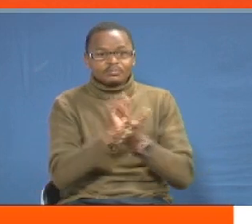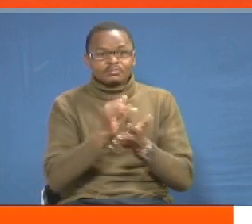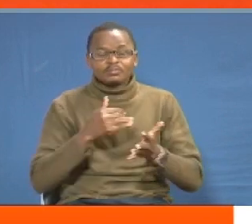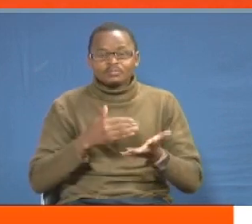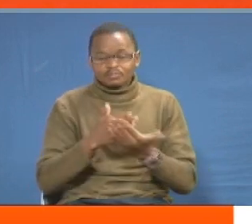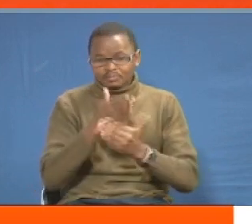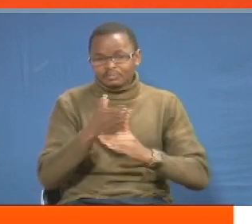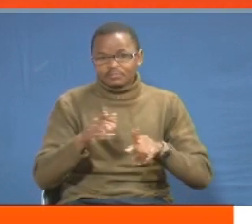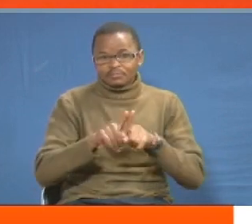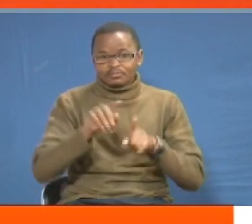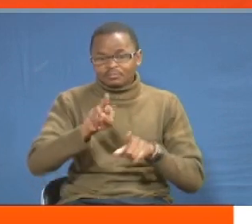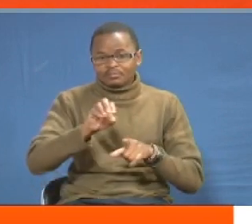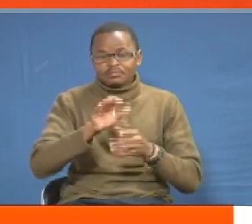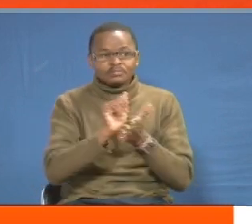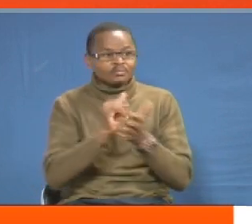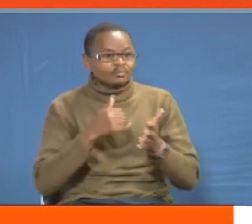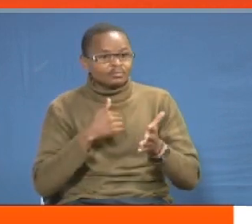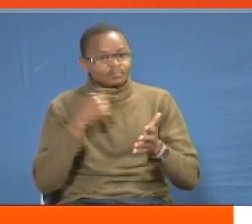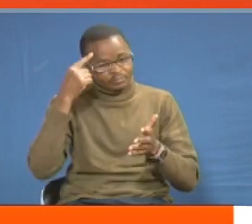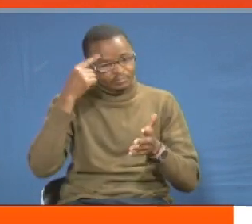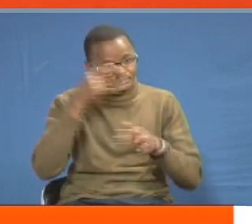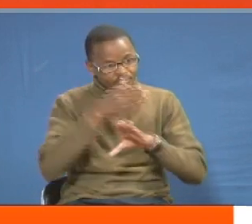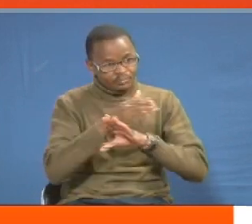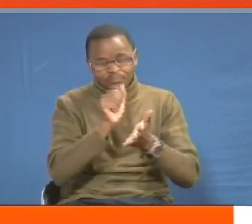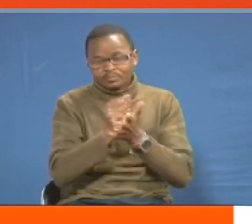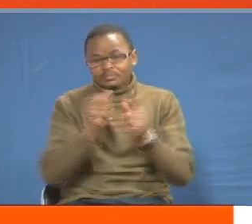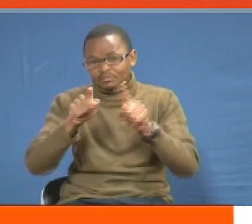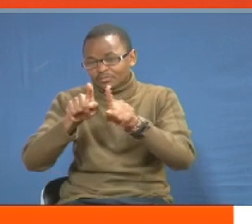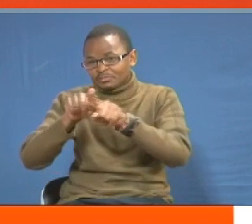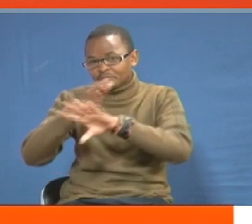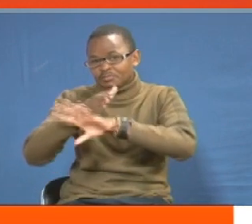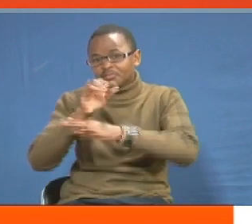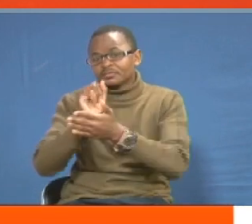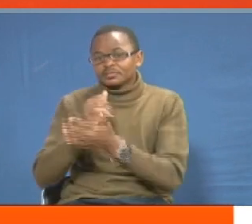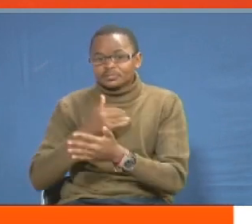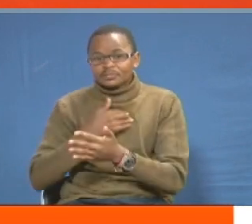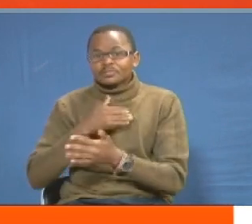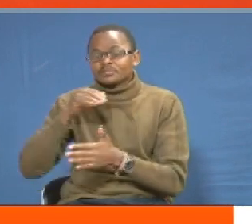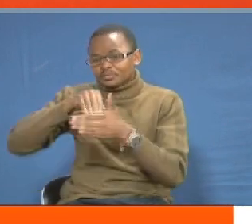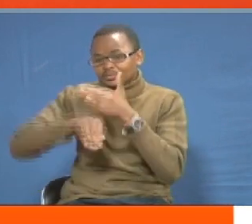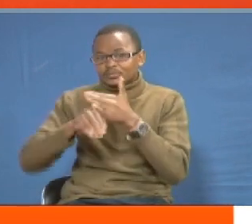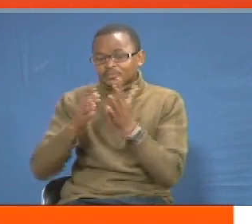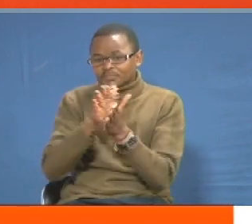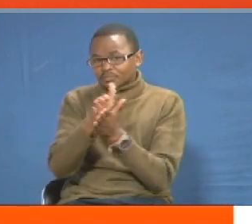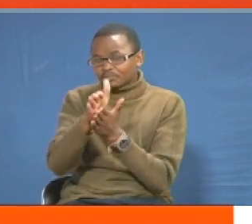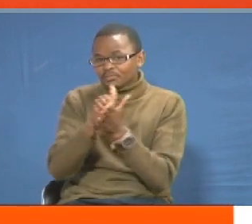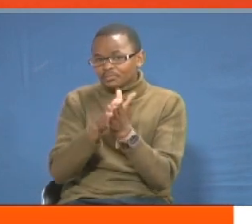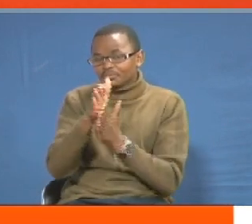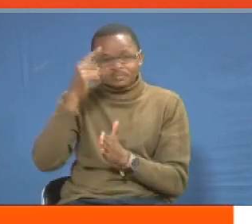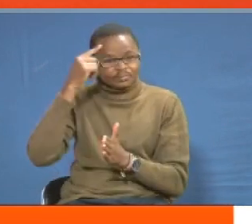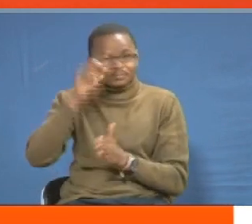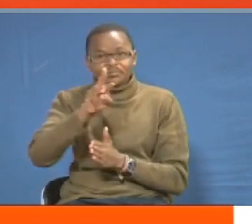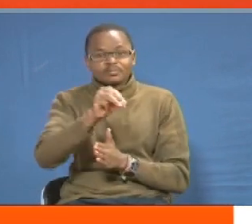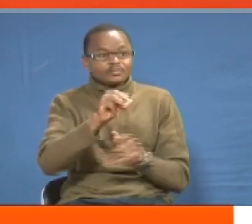safety kits. They could access masks, could access sanitizers, they could access hand washing